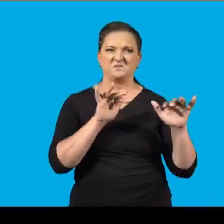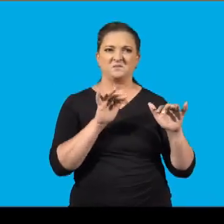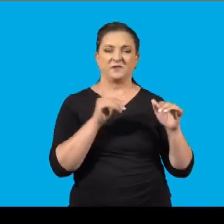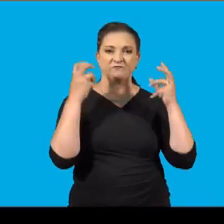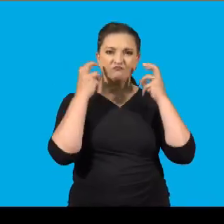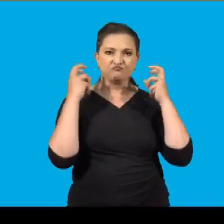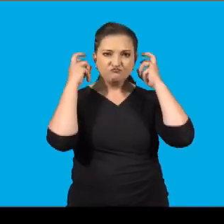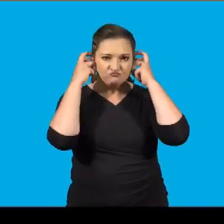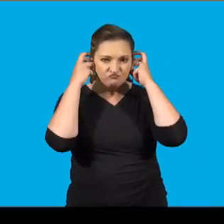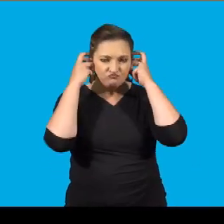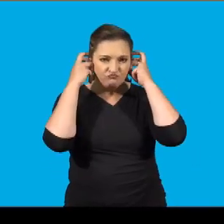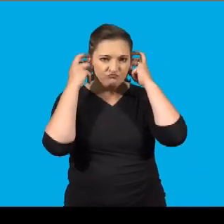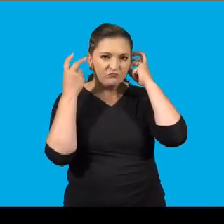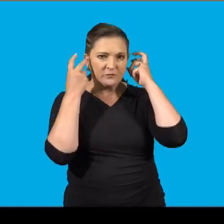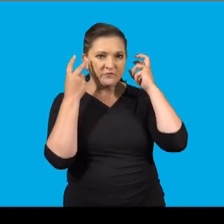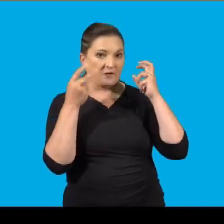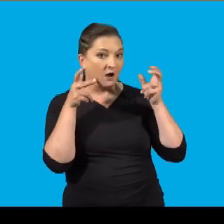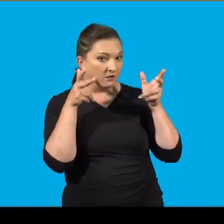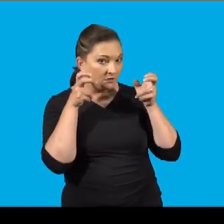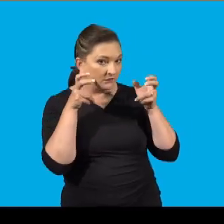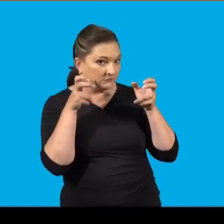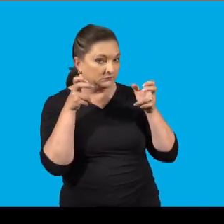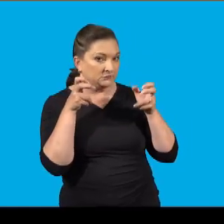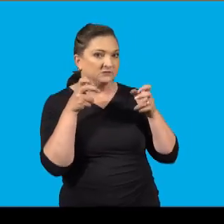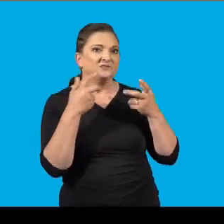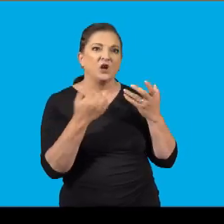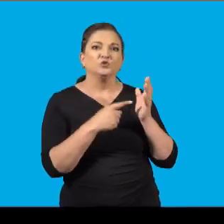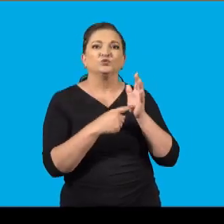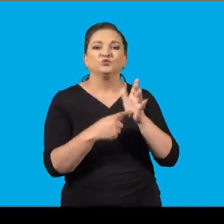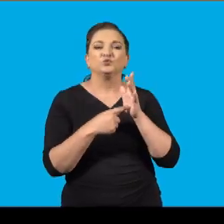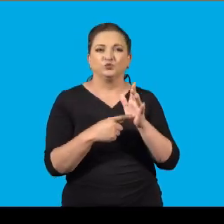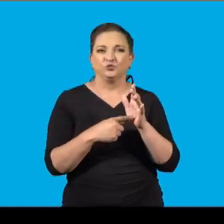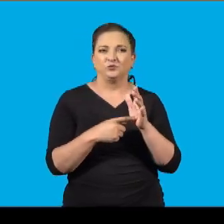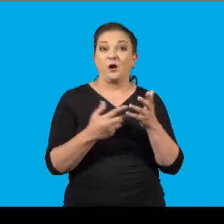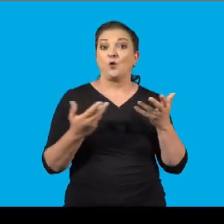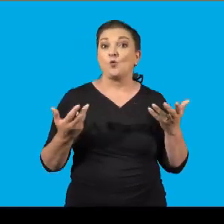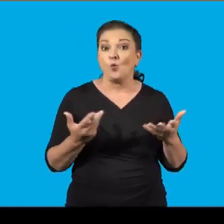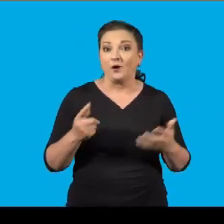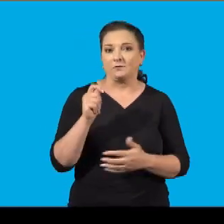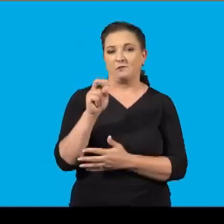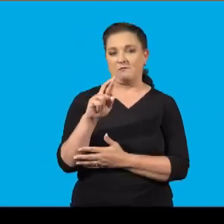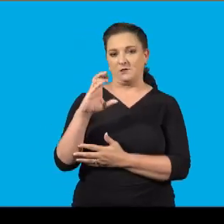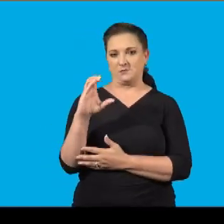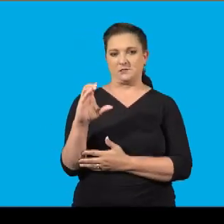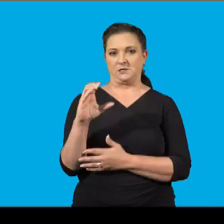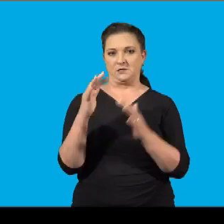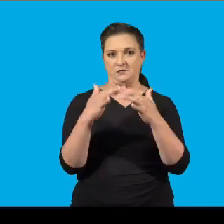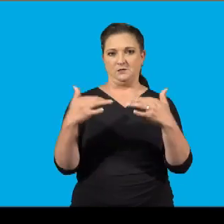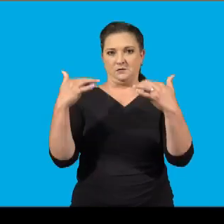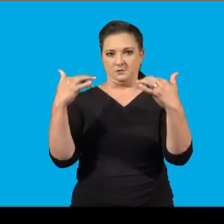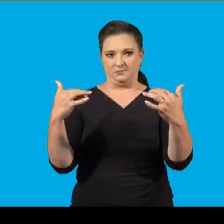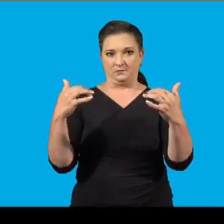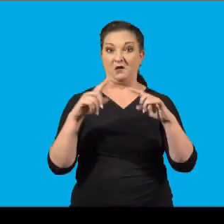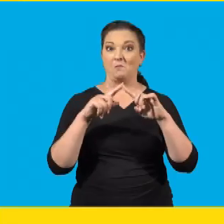around with headphones to show that they are listening. So this shows that it was at the TRC